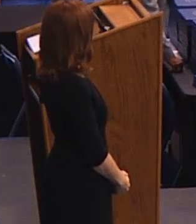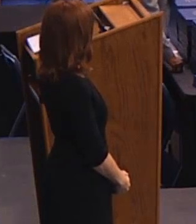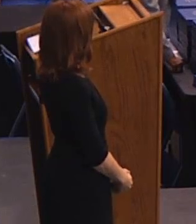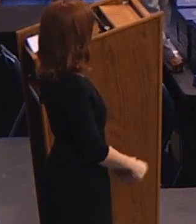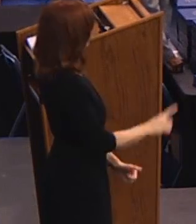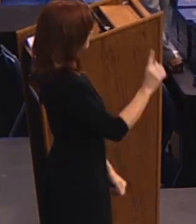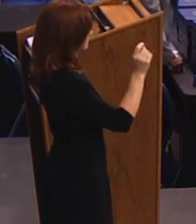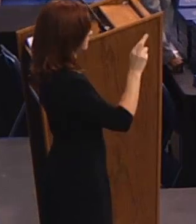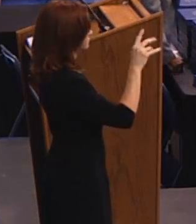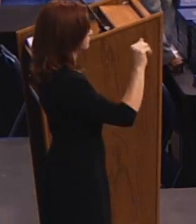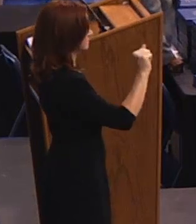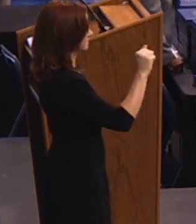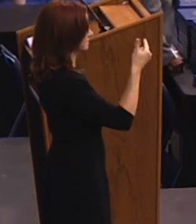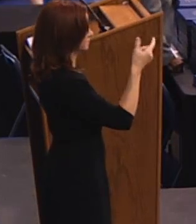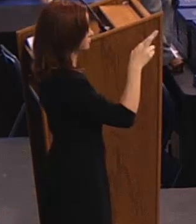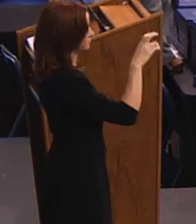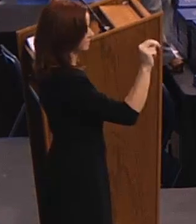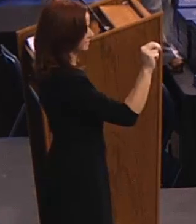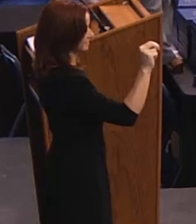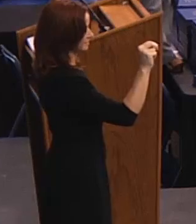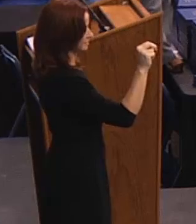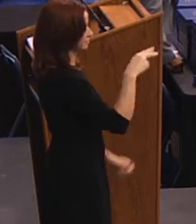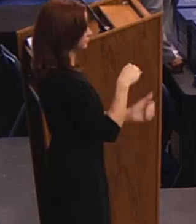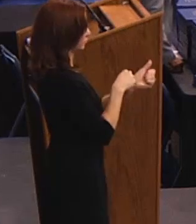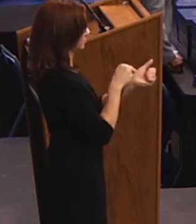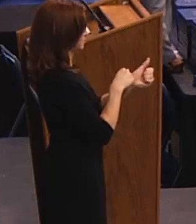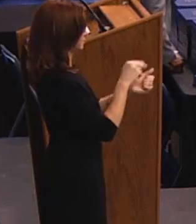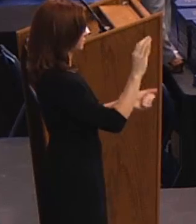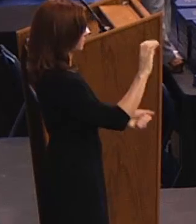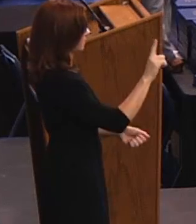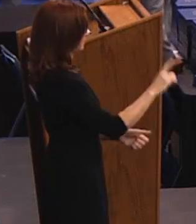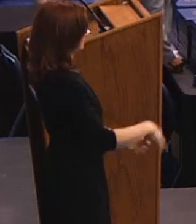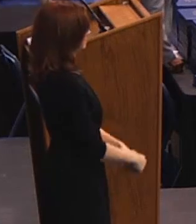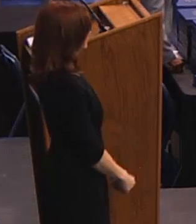Teresa Louise Green, nursing, cum laude.